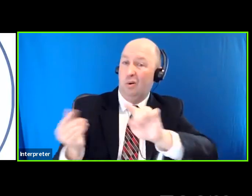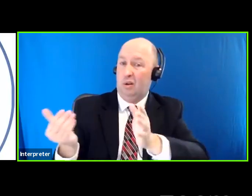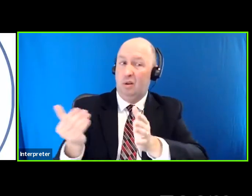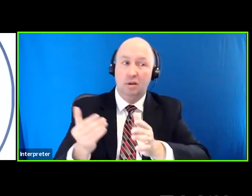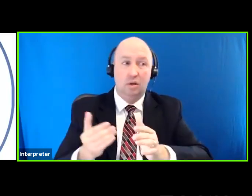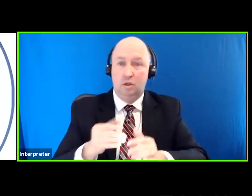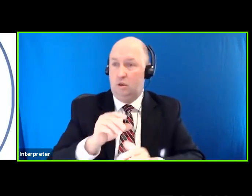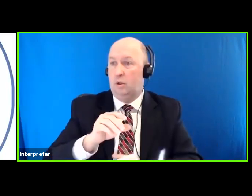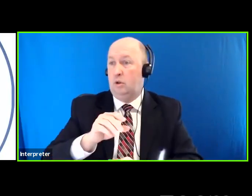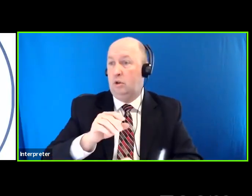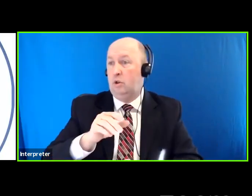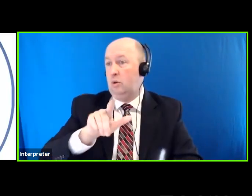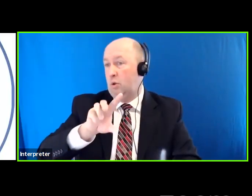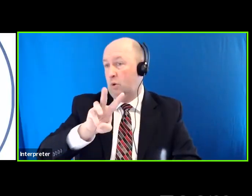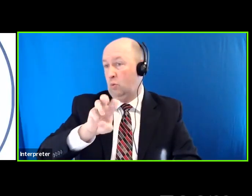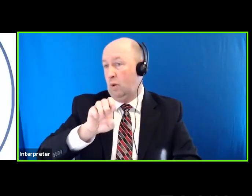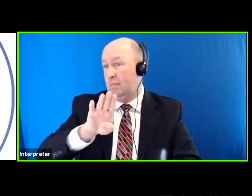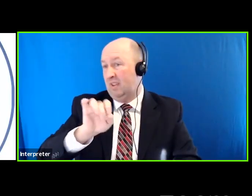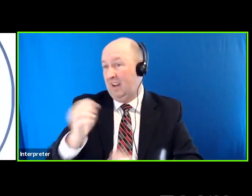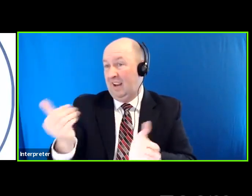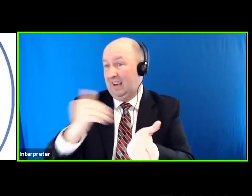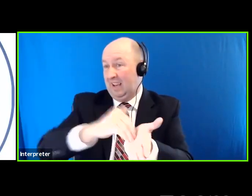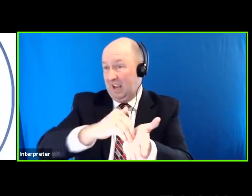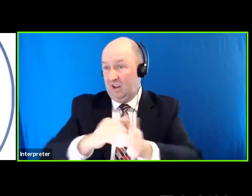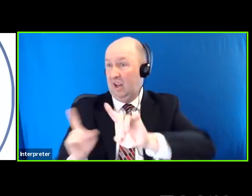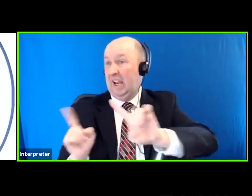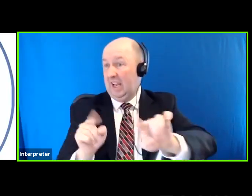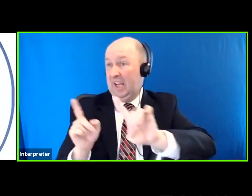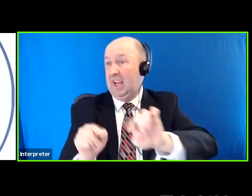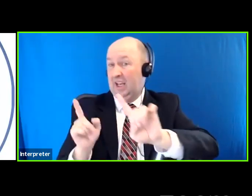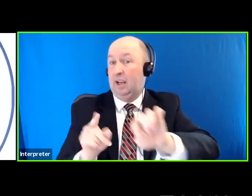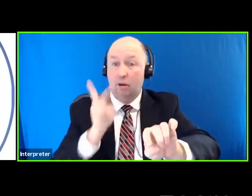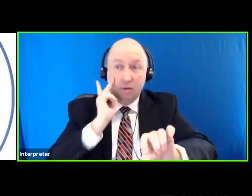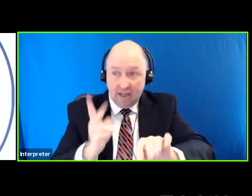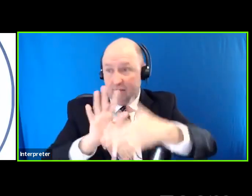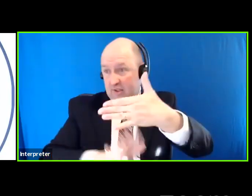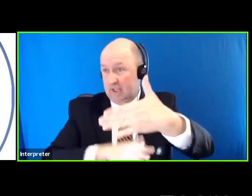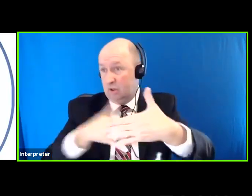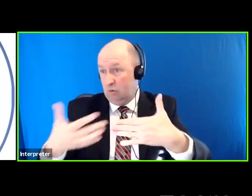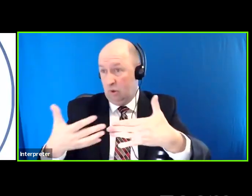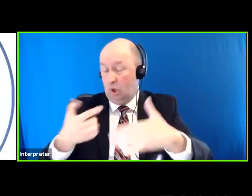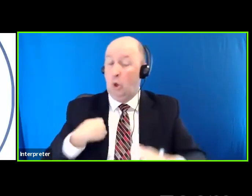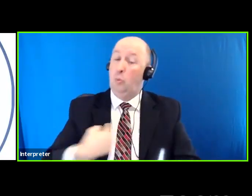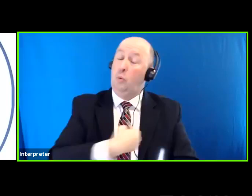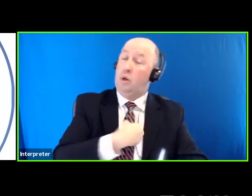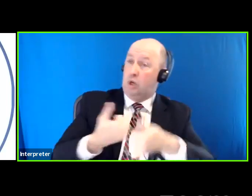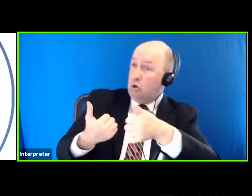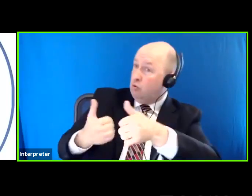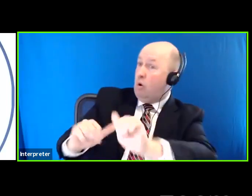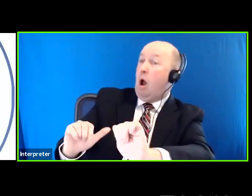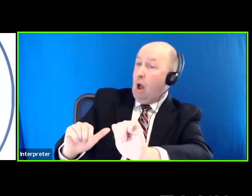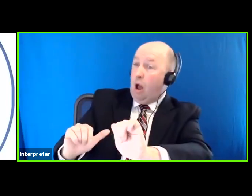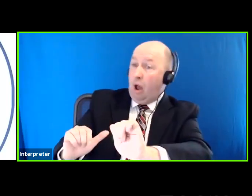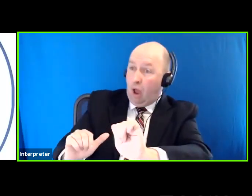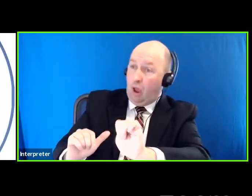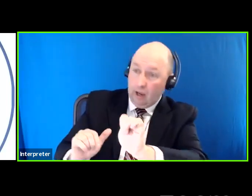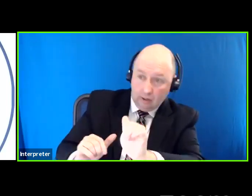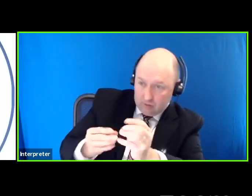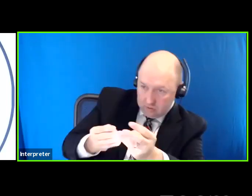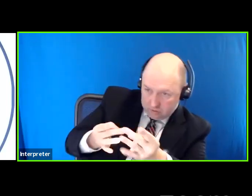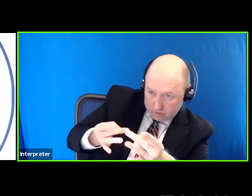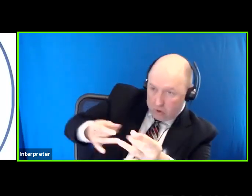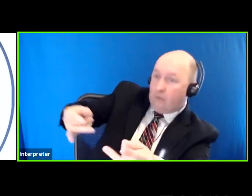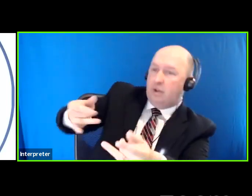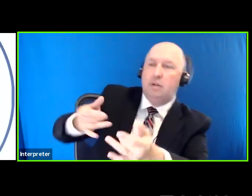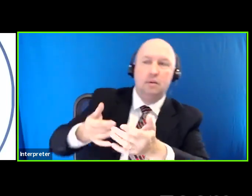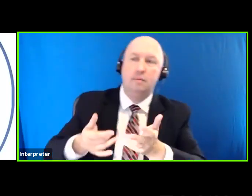if, or excuse me, to that link to see if they're going to be able to get scheduled. So again, we're going to try to knock down as many barriers as possible. Okay,